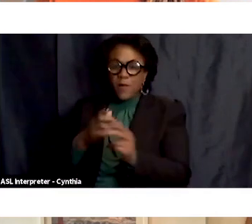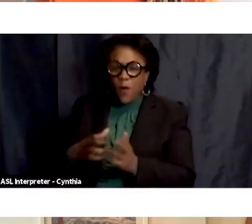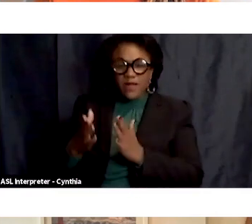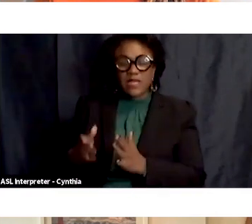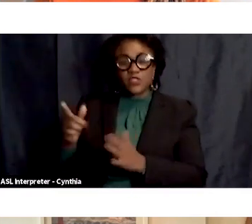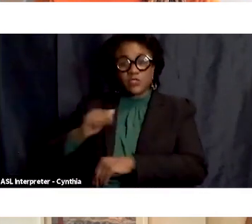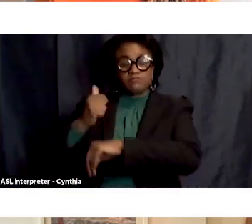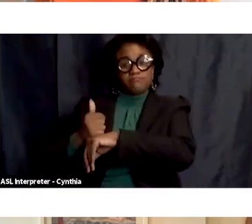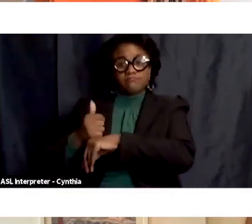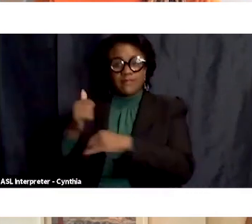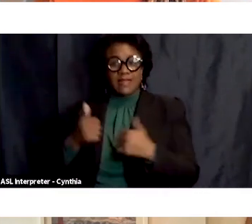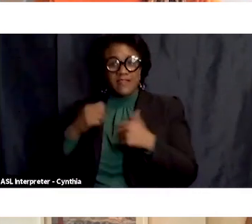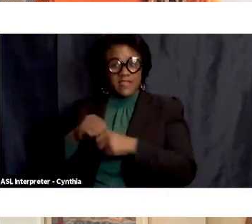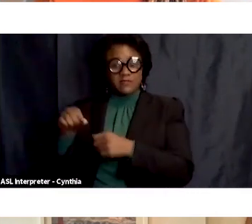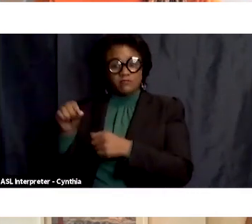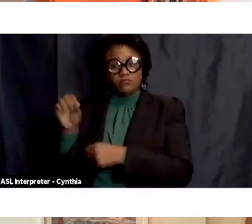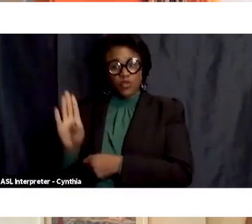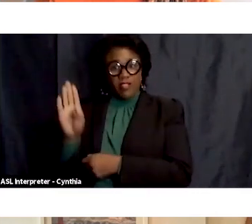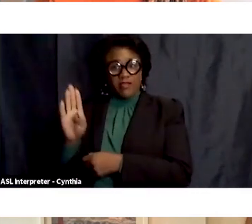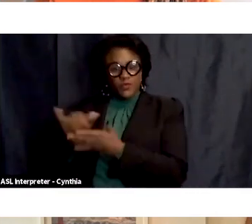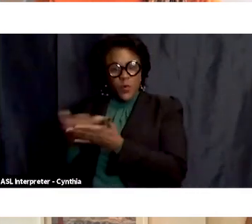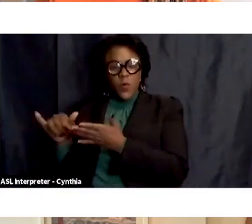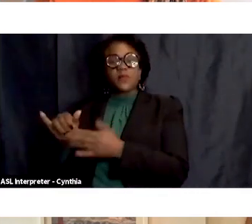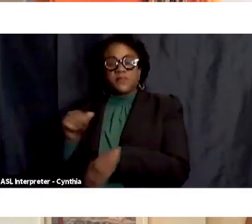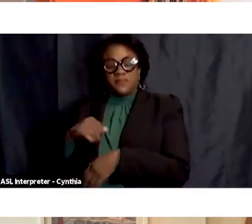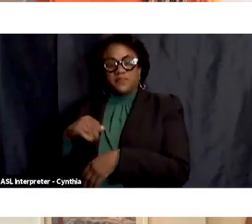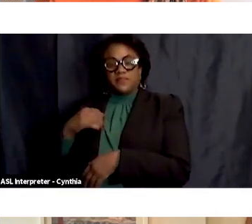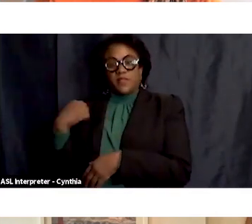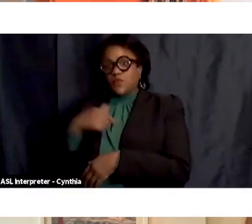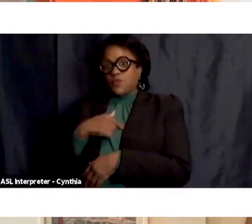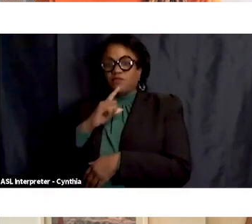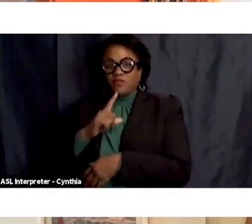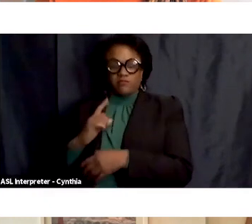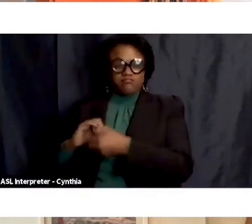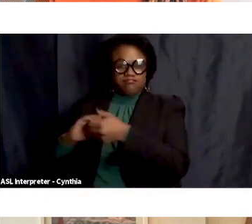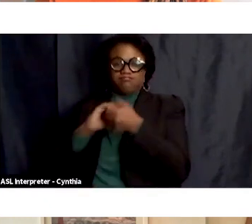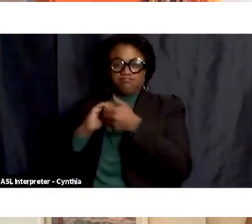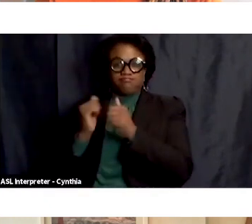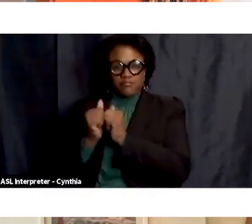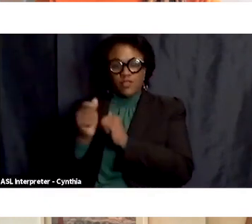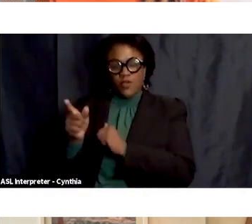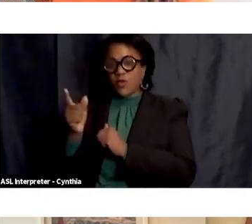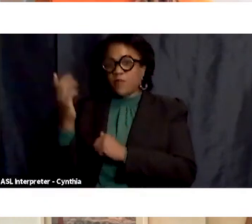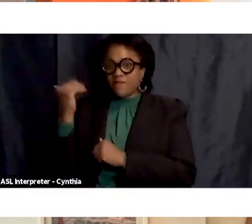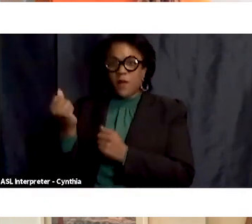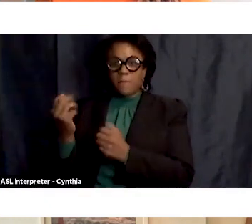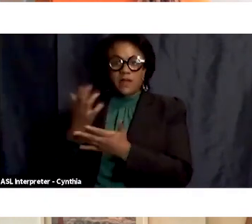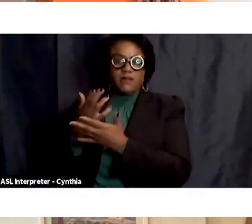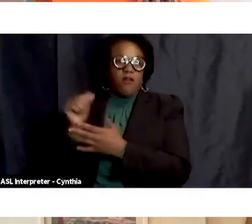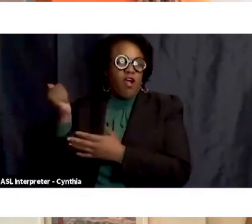in Brooklyn. We've had the pleasure of collaborating with her before on many different